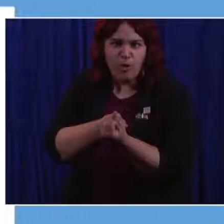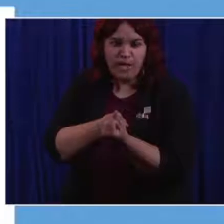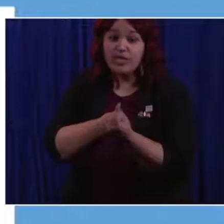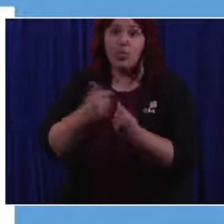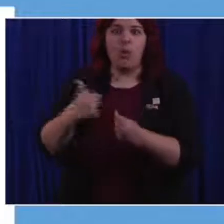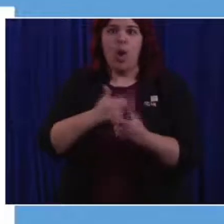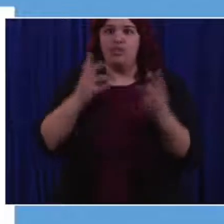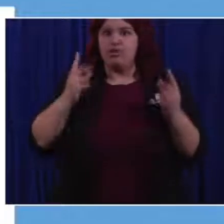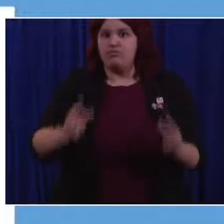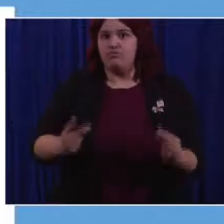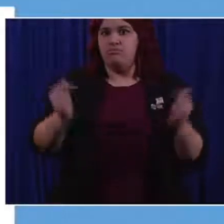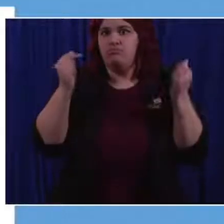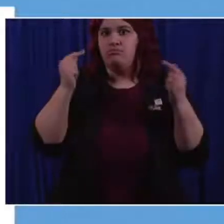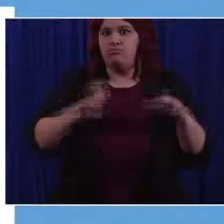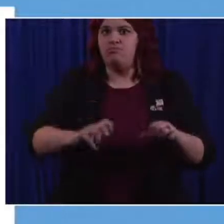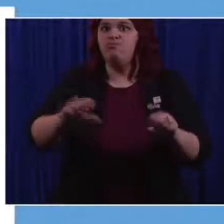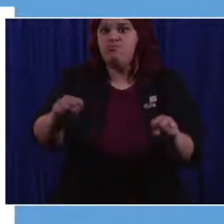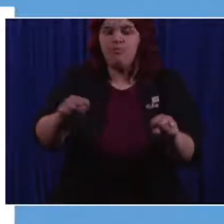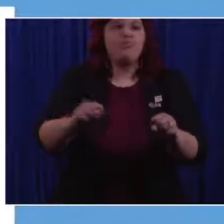financial services, insurance,